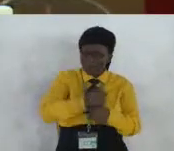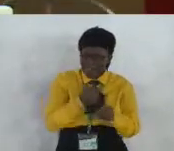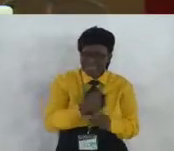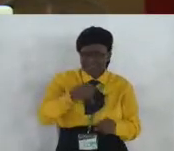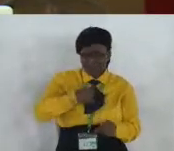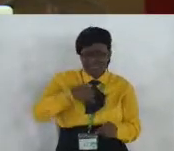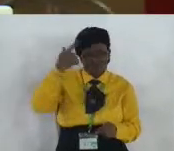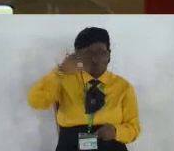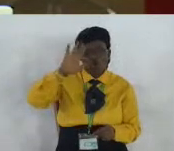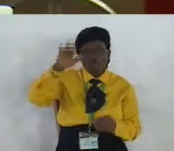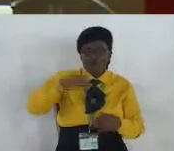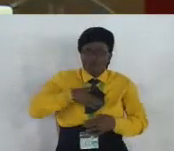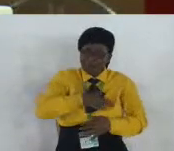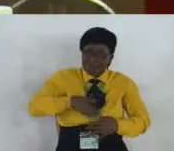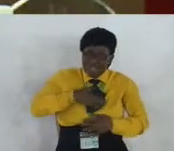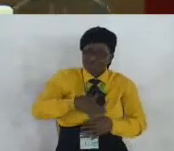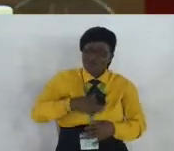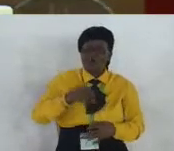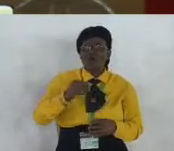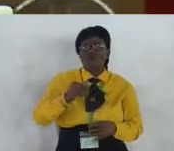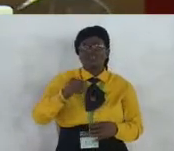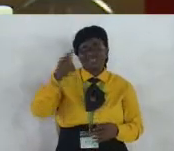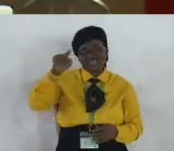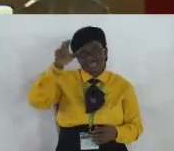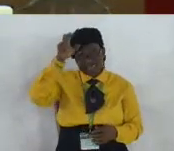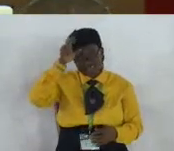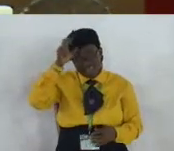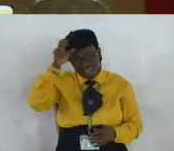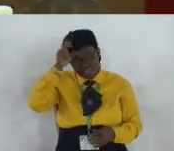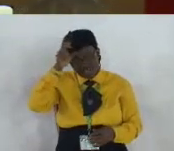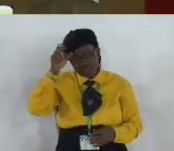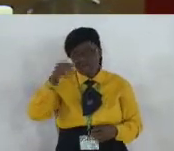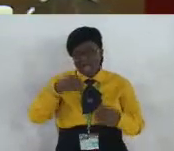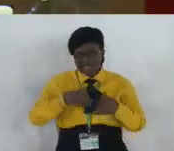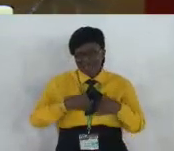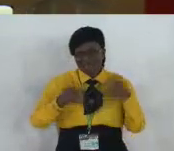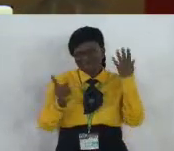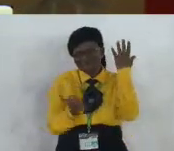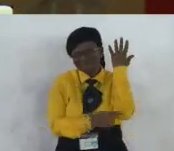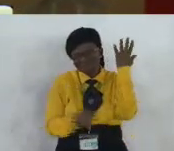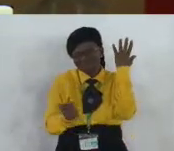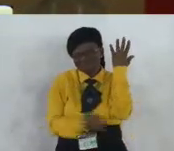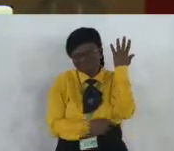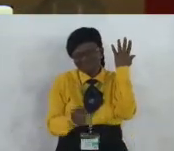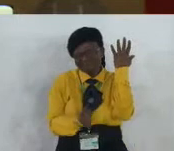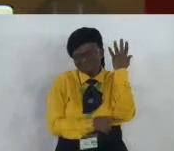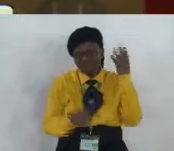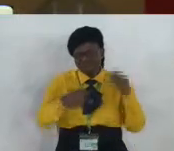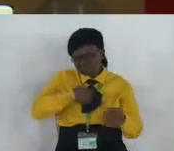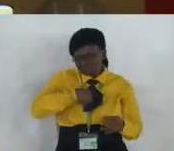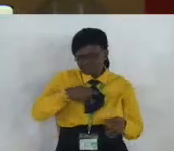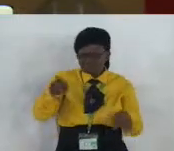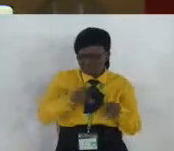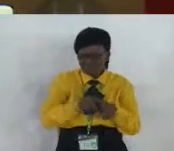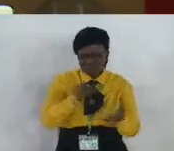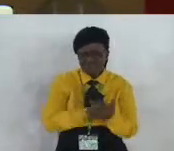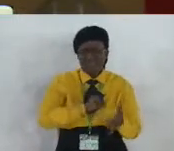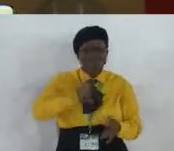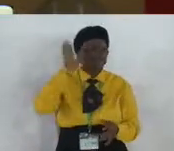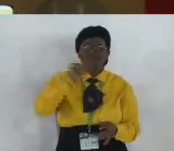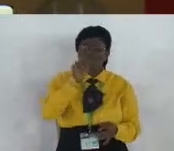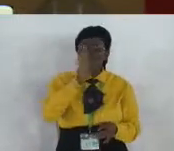the devil hates me, and he has been tormenting me so that I won't be able to please